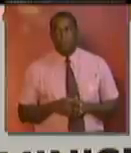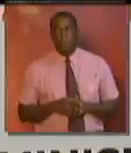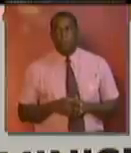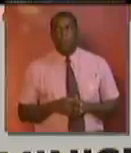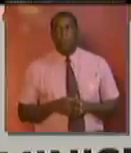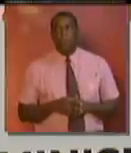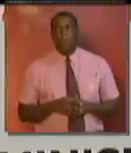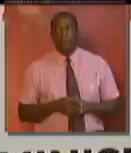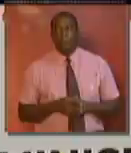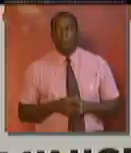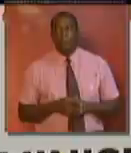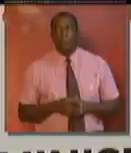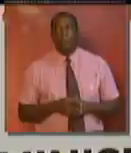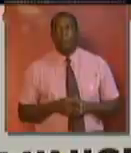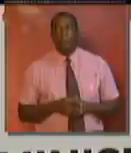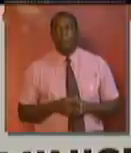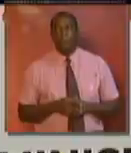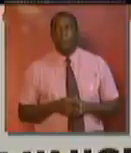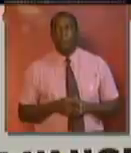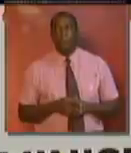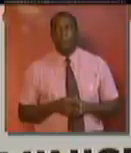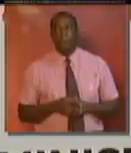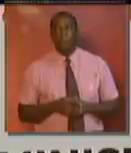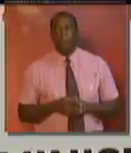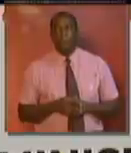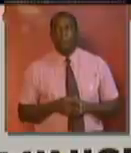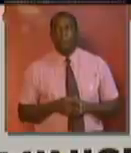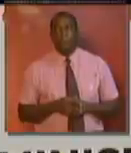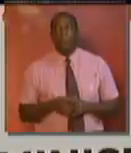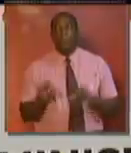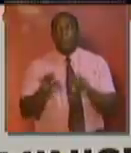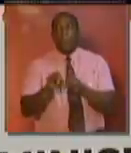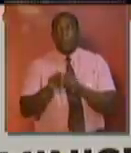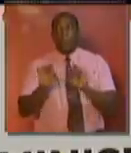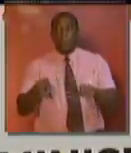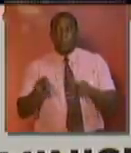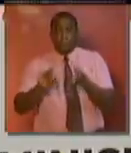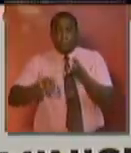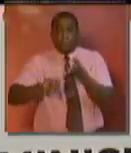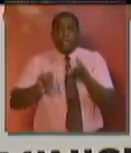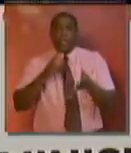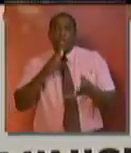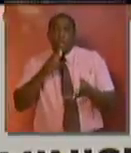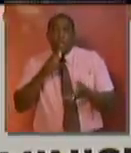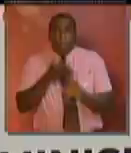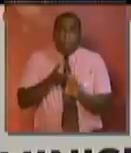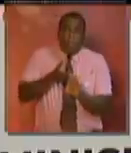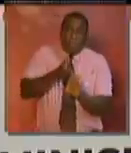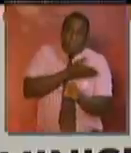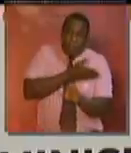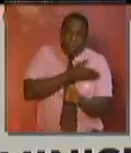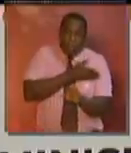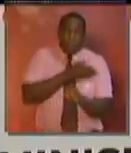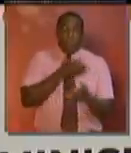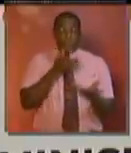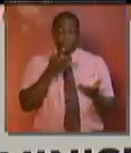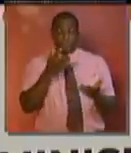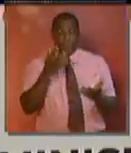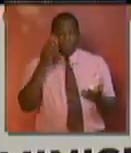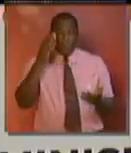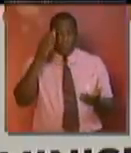you been exposed to in the time frame before you became ill that could be a source. Now, as we've said